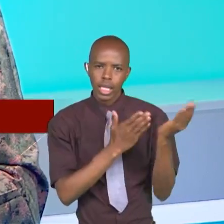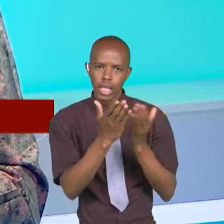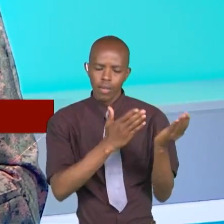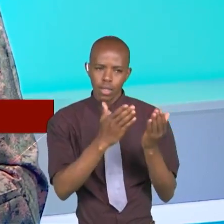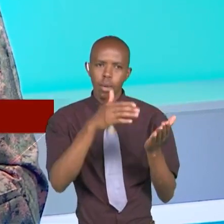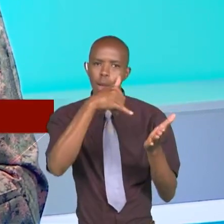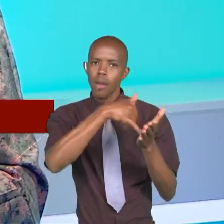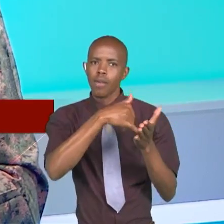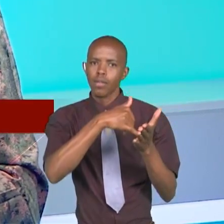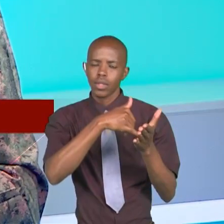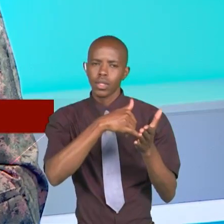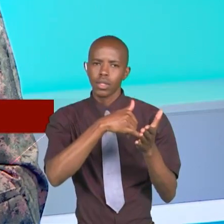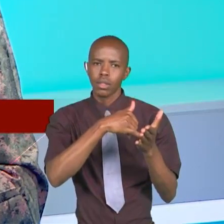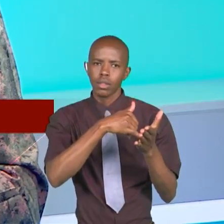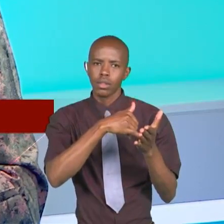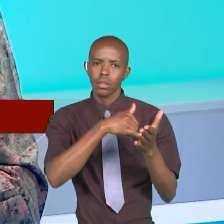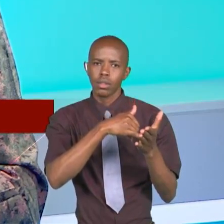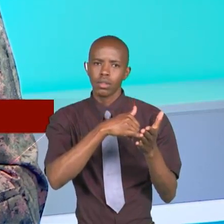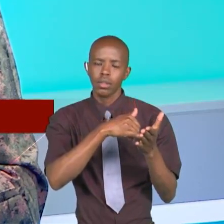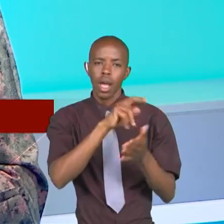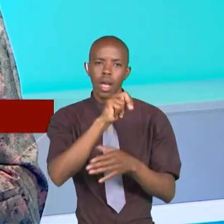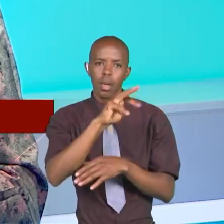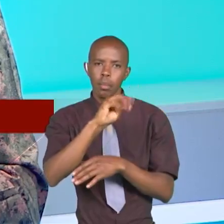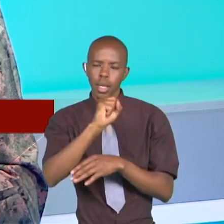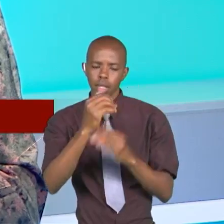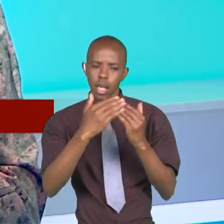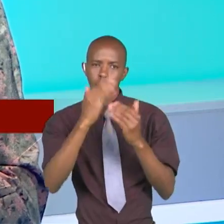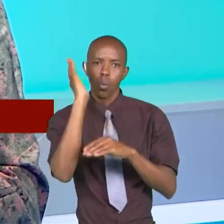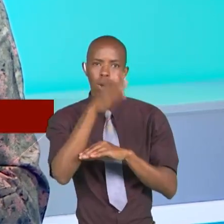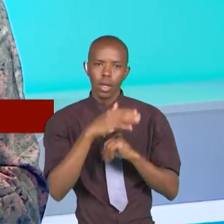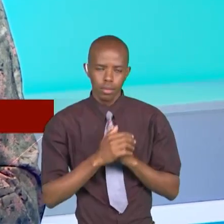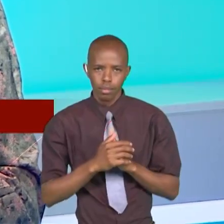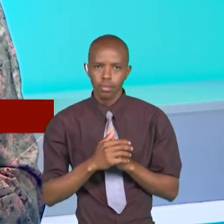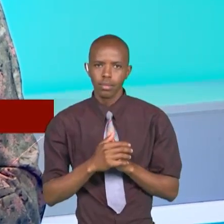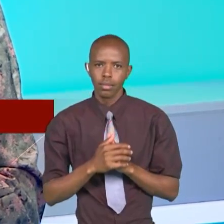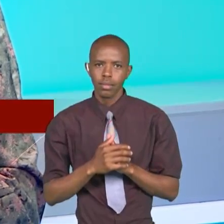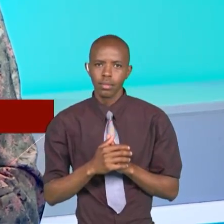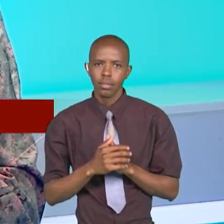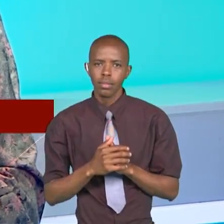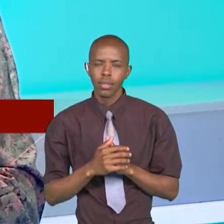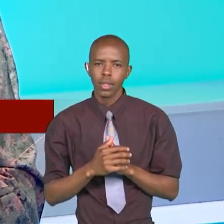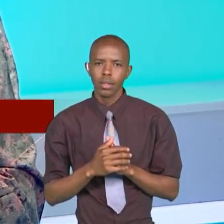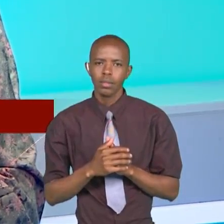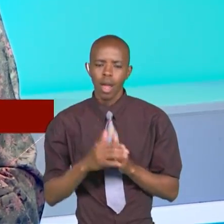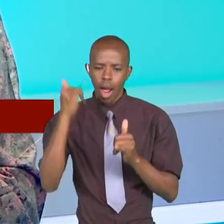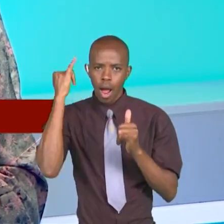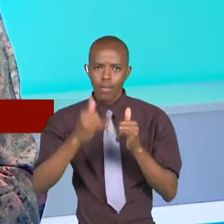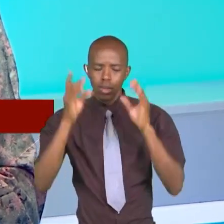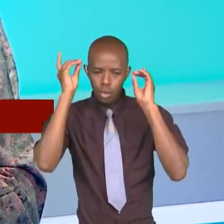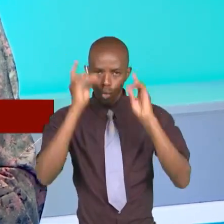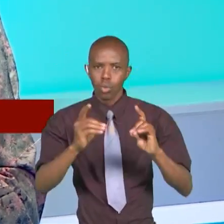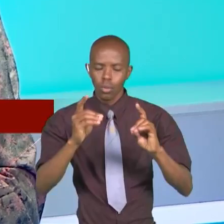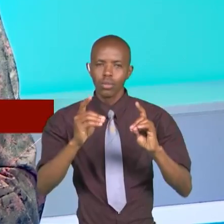concerned, it's well taken care by the NMS. And I think for us to come and conclude this issue of